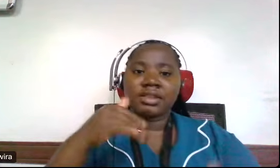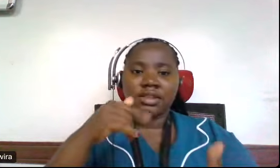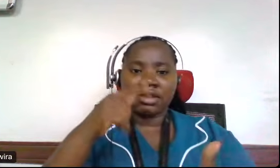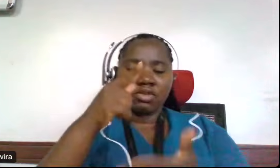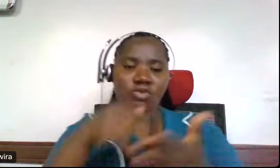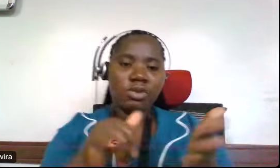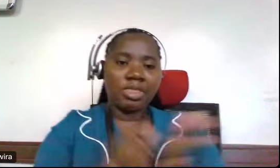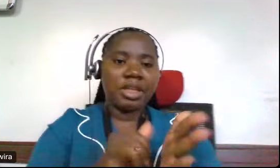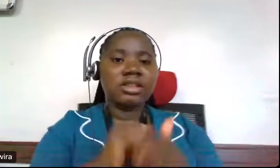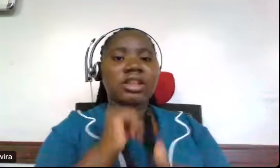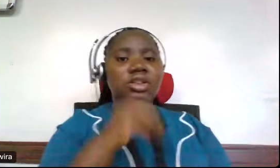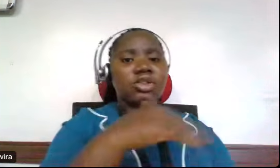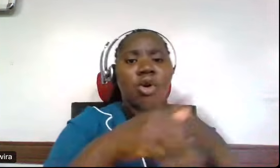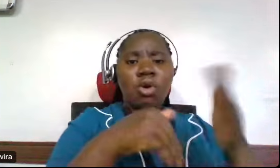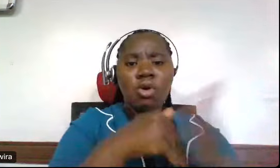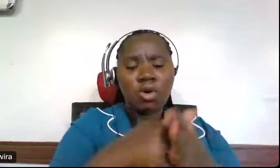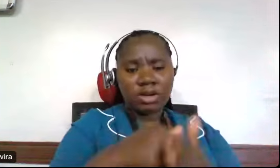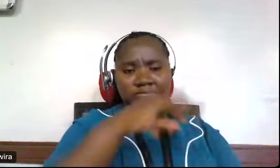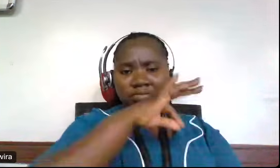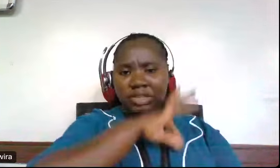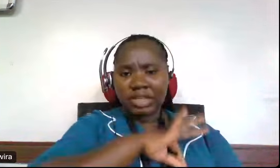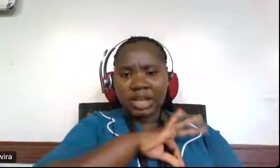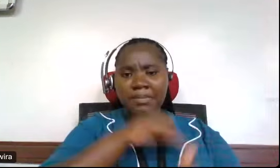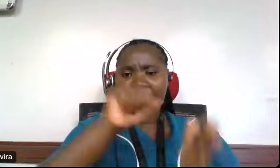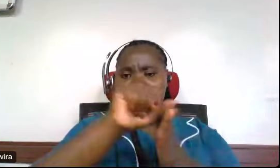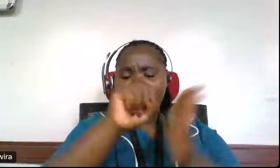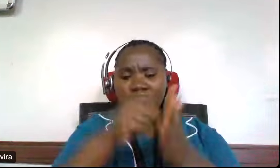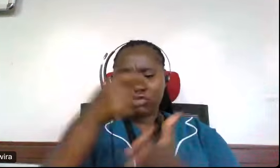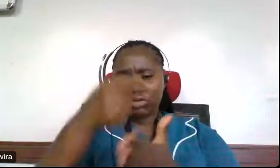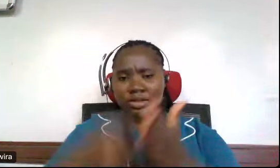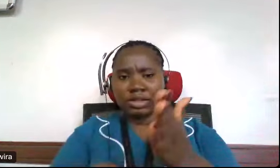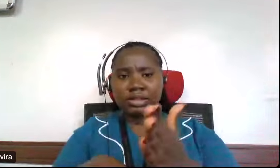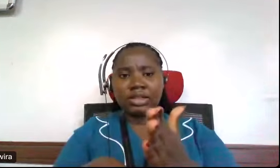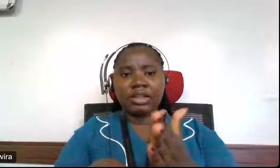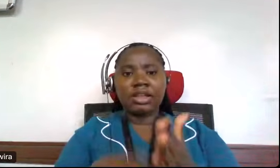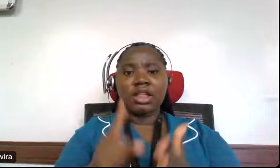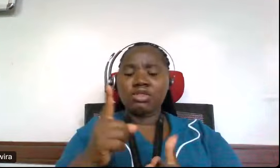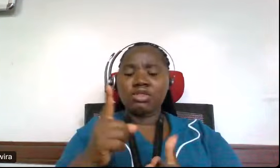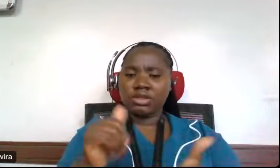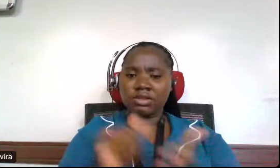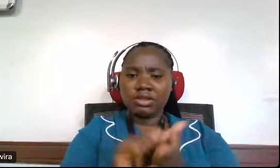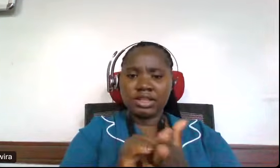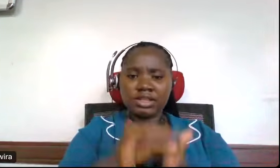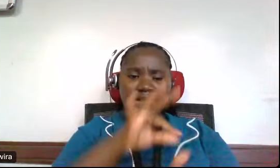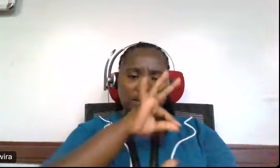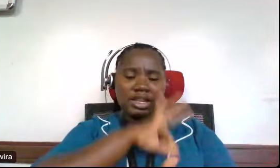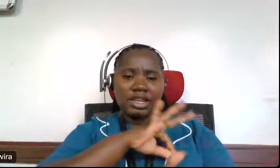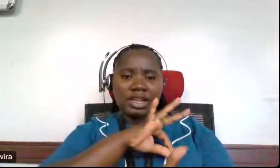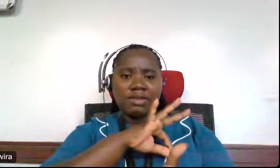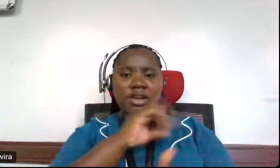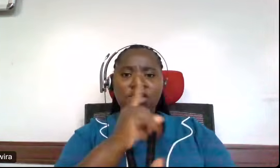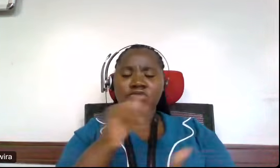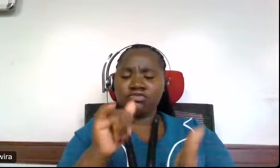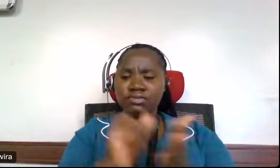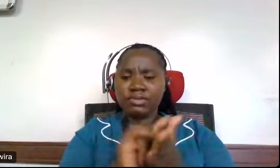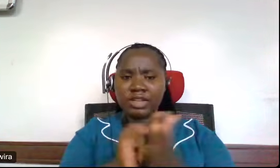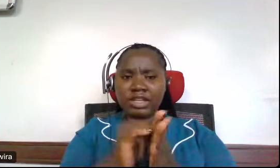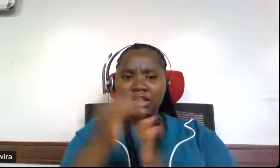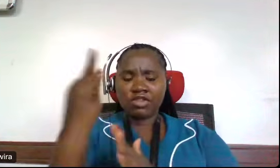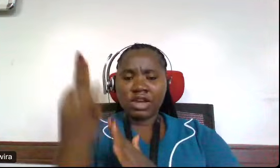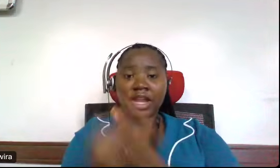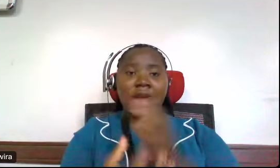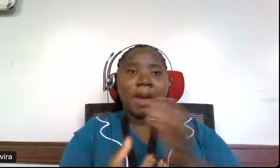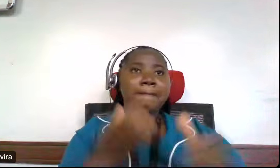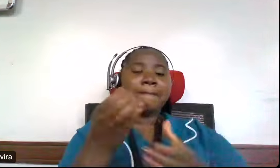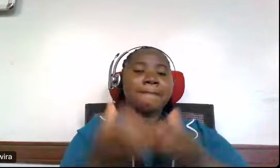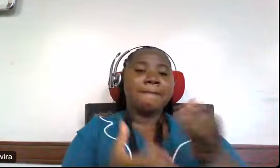are subject to taxation. The incomes that are subject to taxation are those which fall under the definition of business income.